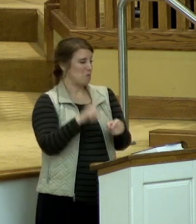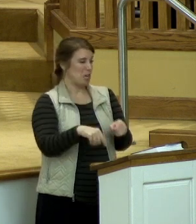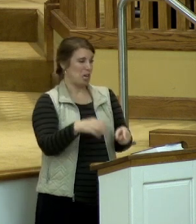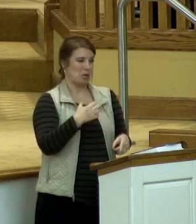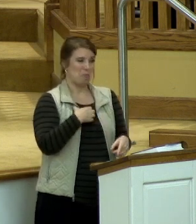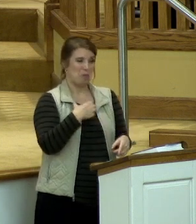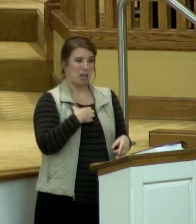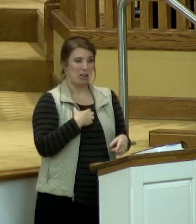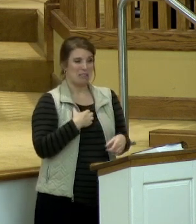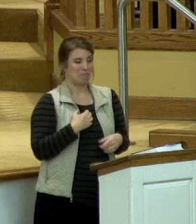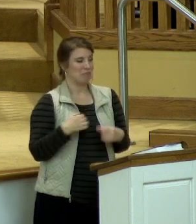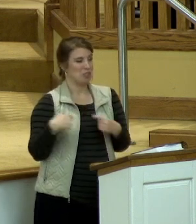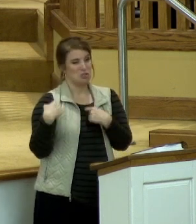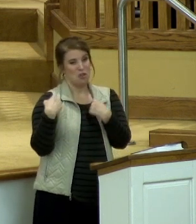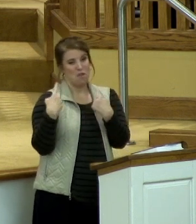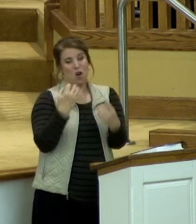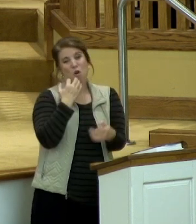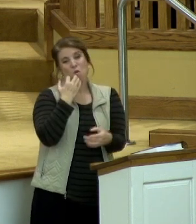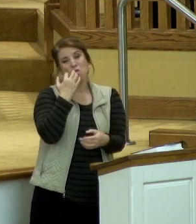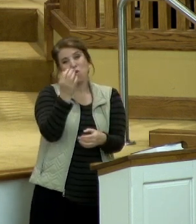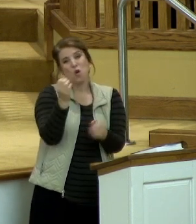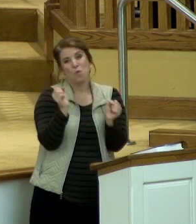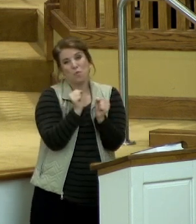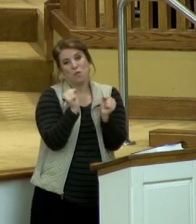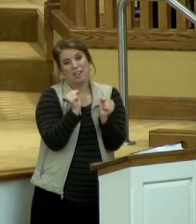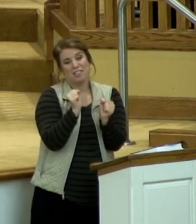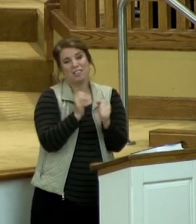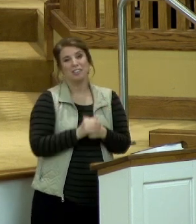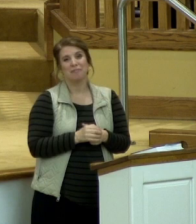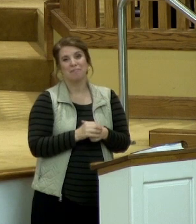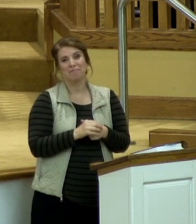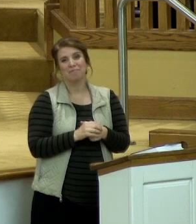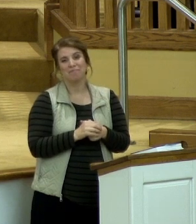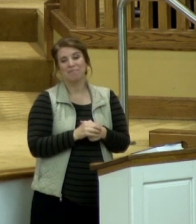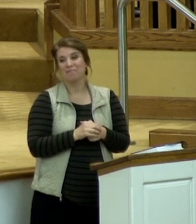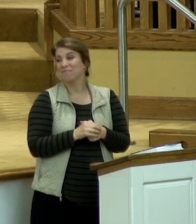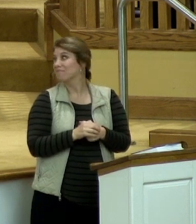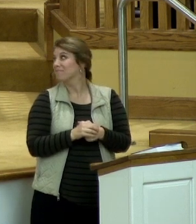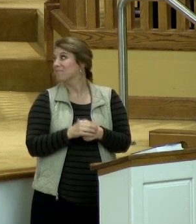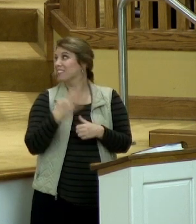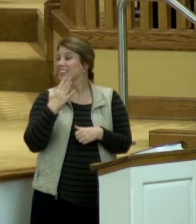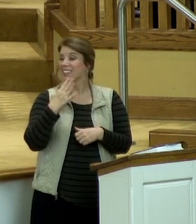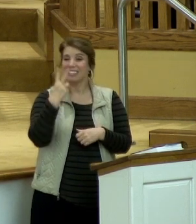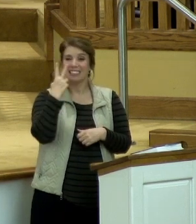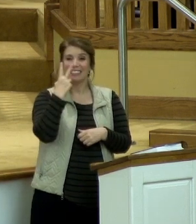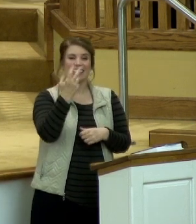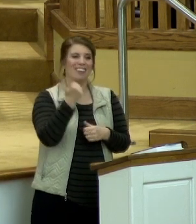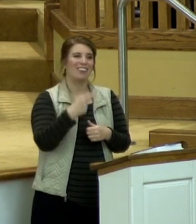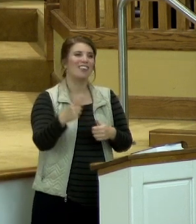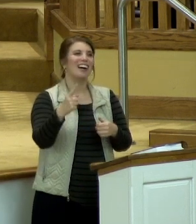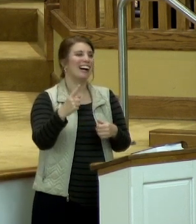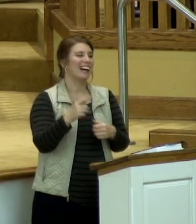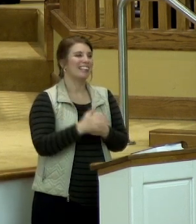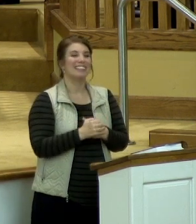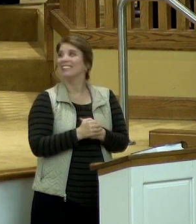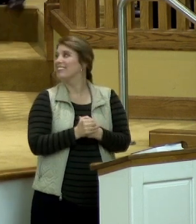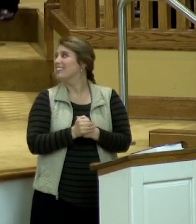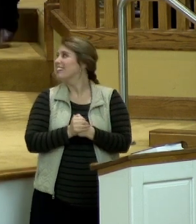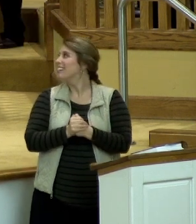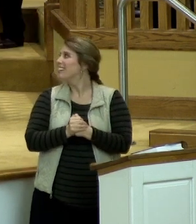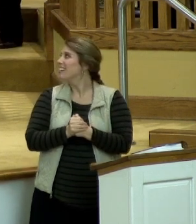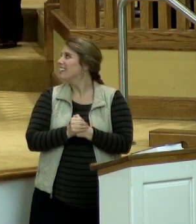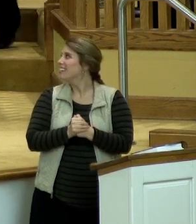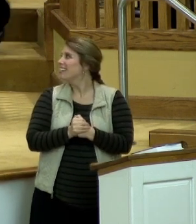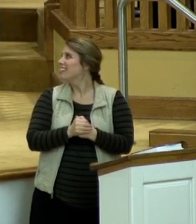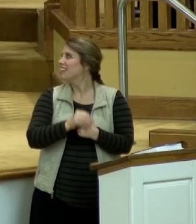Already been a mild winter so far, although I guess it's not officially winter yet till December, whenever. All right, good to see everybody here tonight. Let's hear the special from the Kunches. What a blessing this